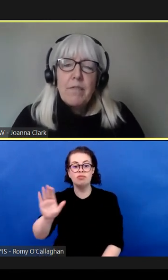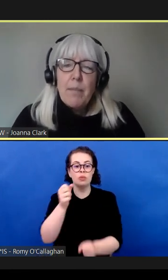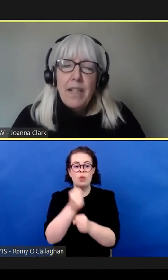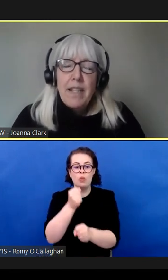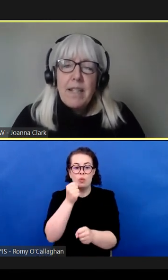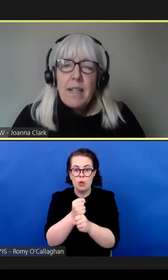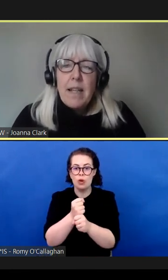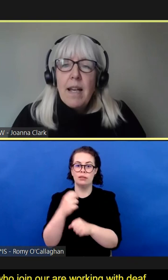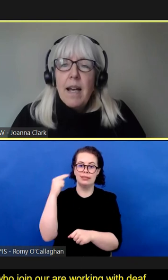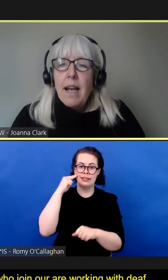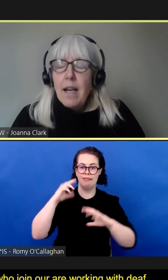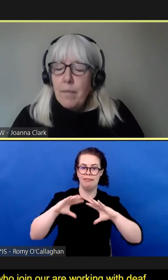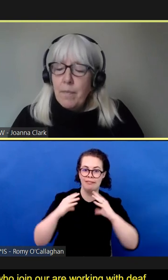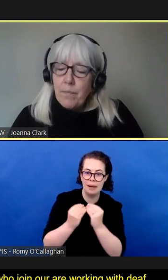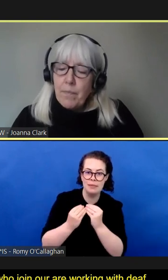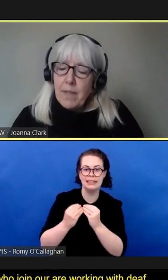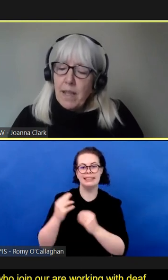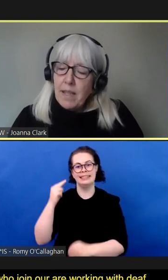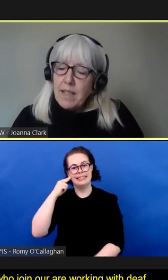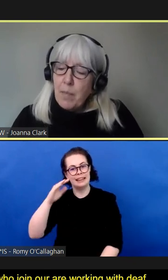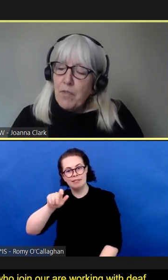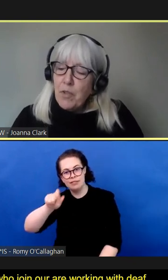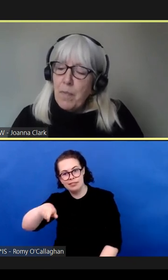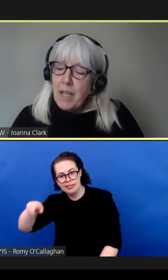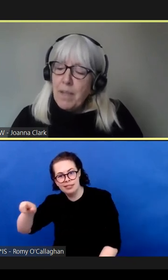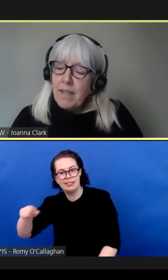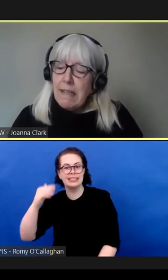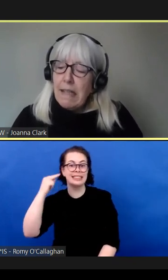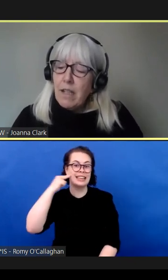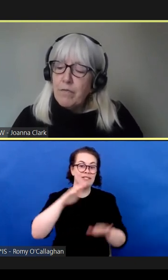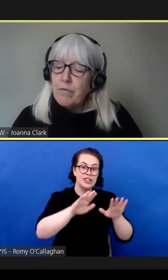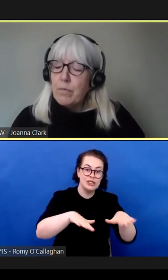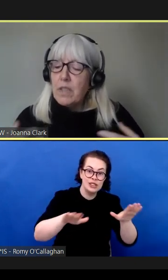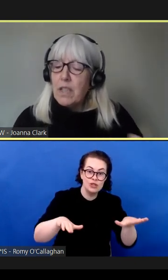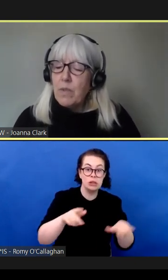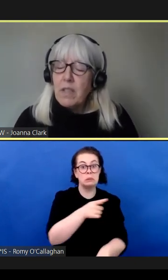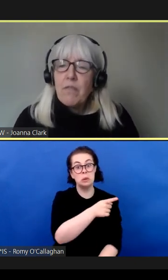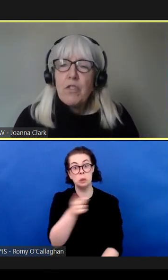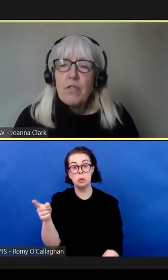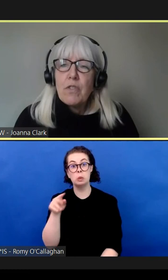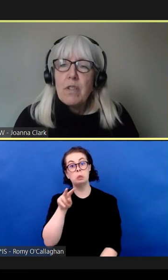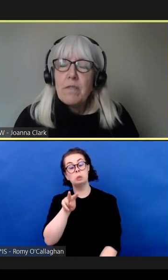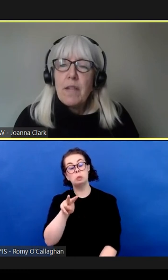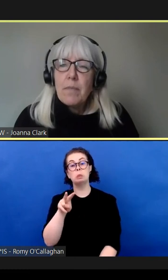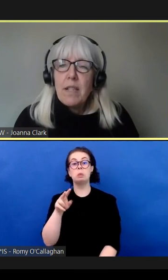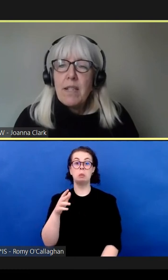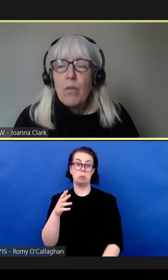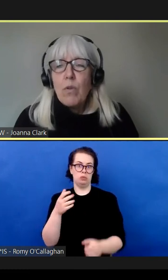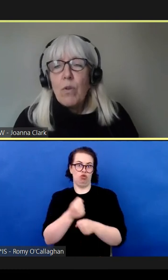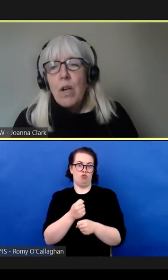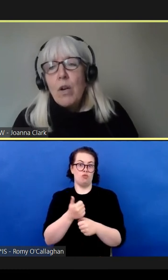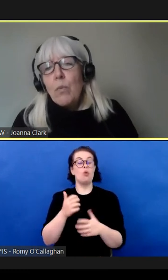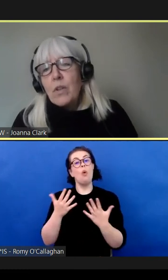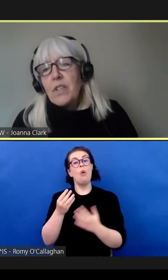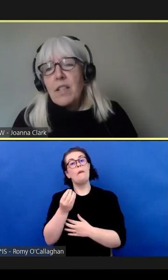their families. Some of you may be thinking of working with deaf children and families,